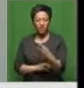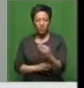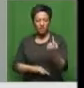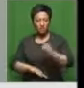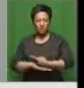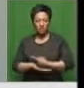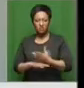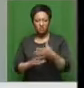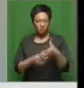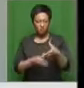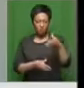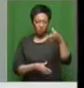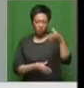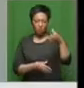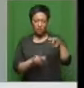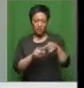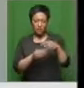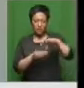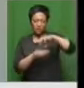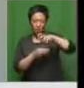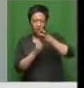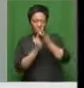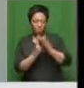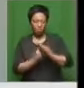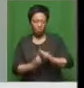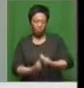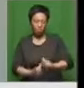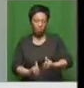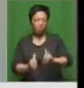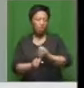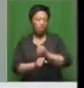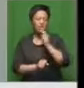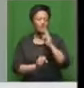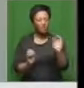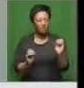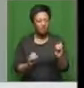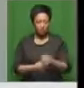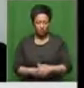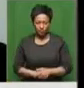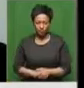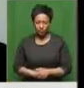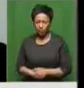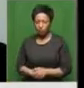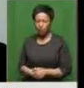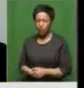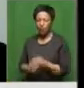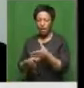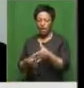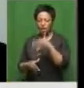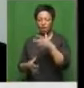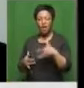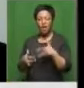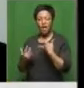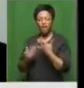the entire bottle and cap disappearing without any traces. And what's the lifespan of these bottles before